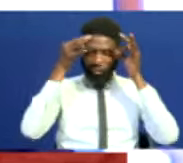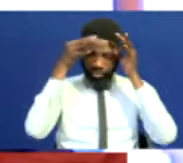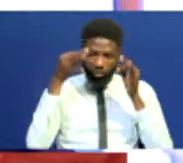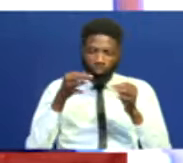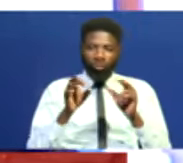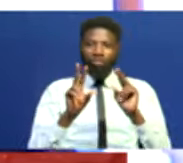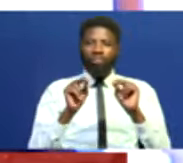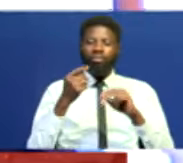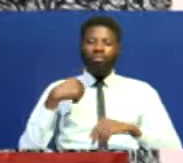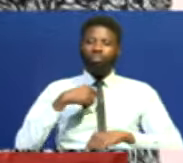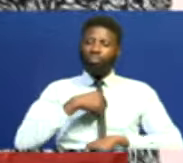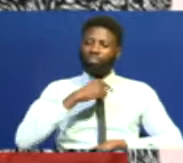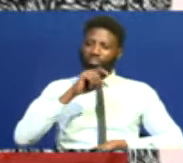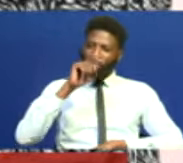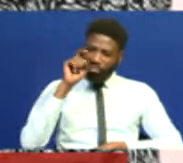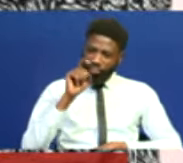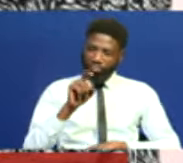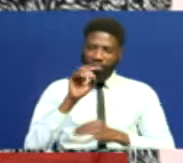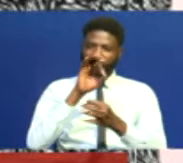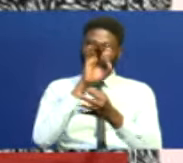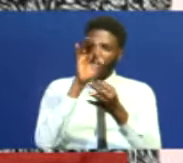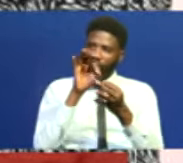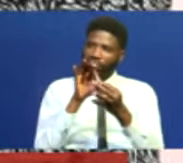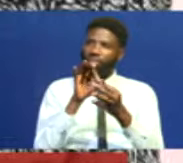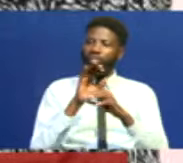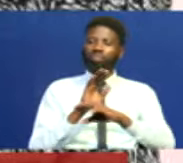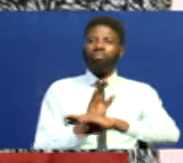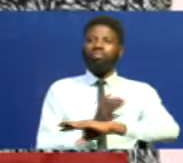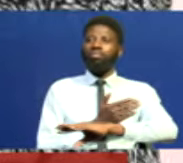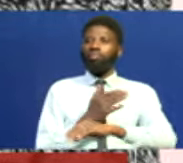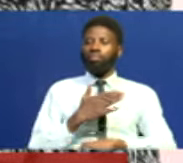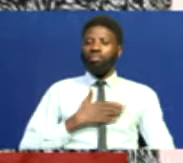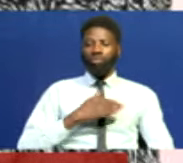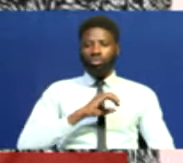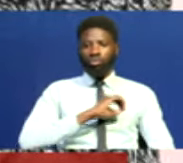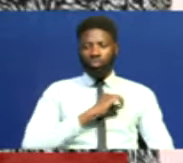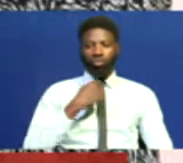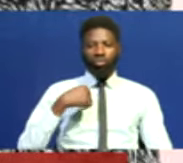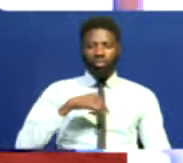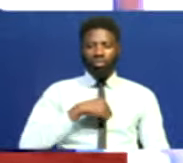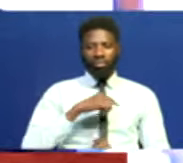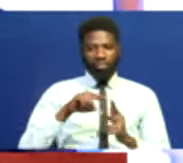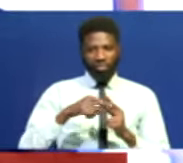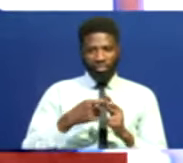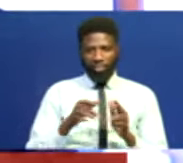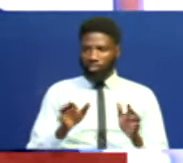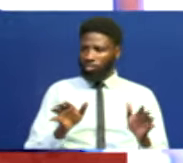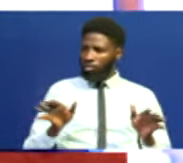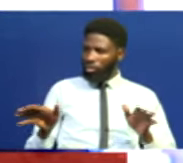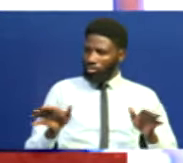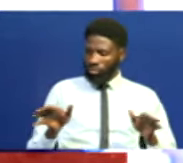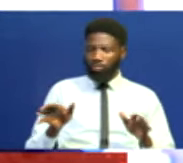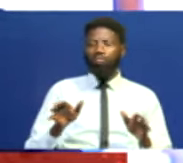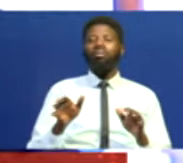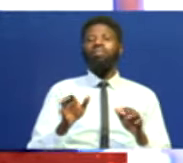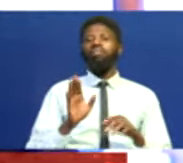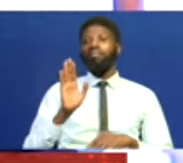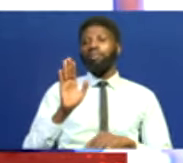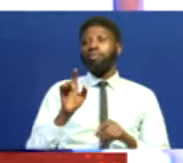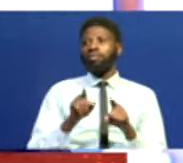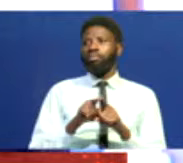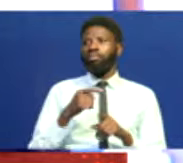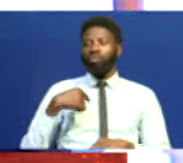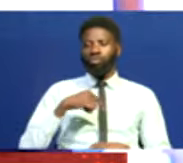have to have a distinct sound for our music, and we started doing chakacha, that's when we came up with songs like Akumu